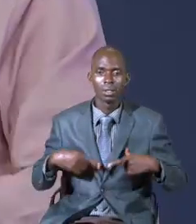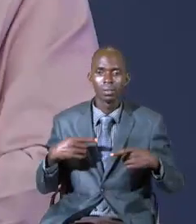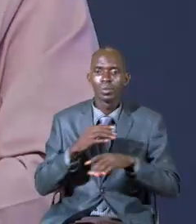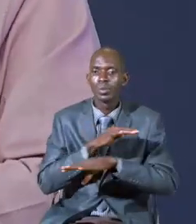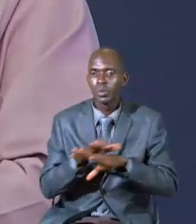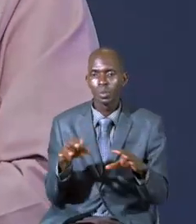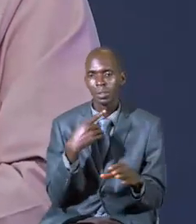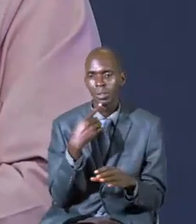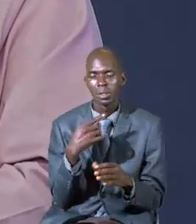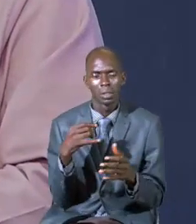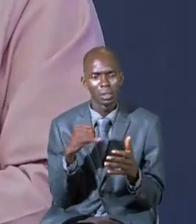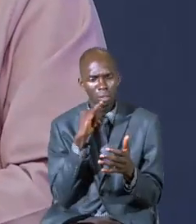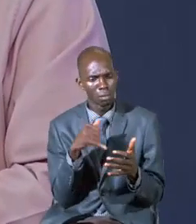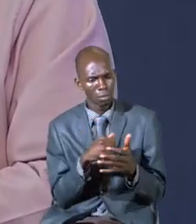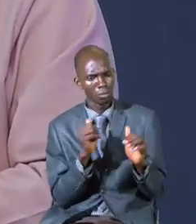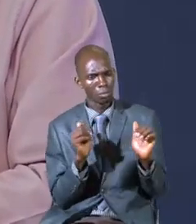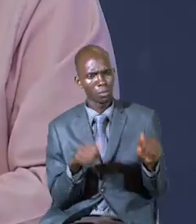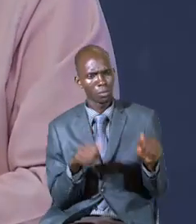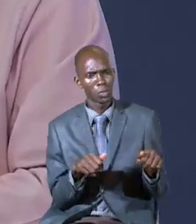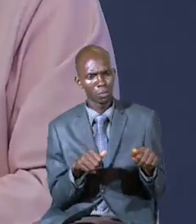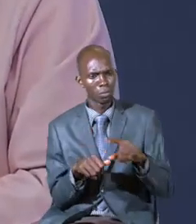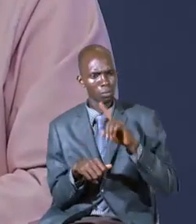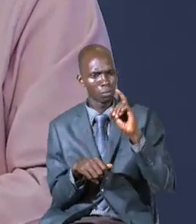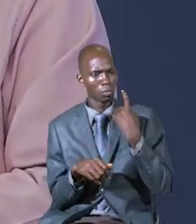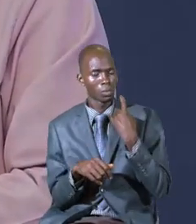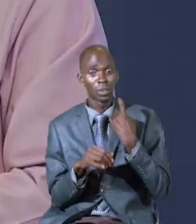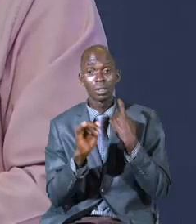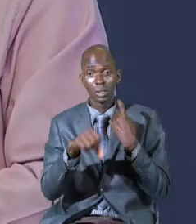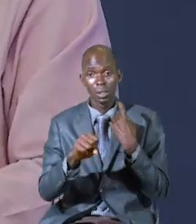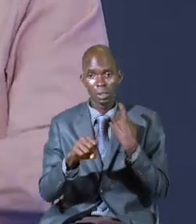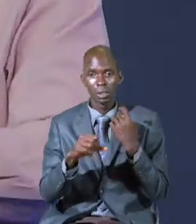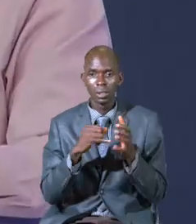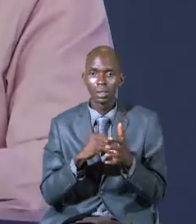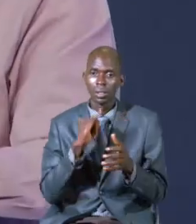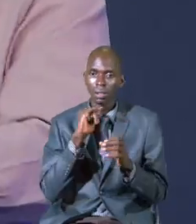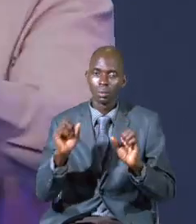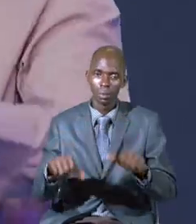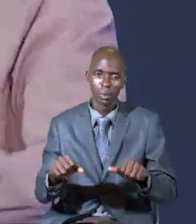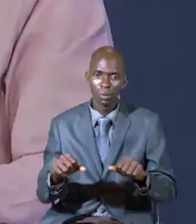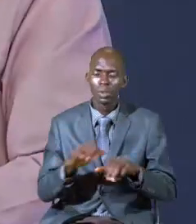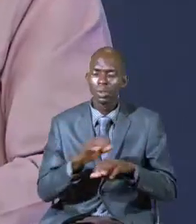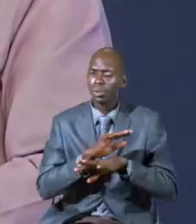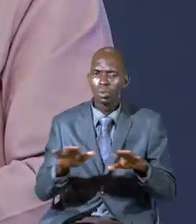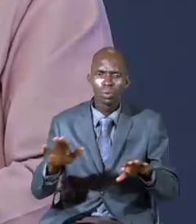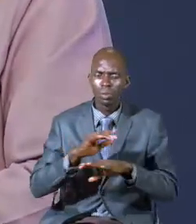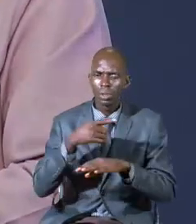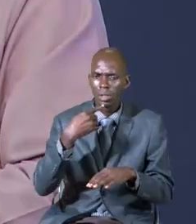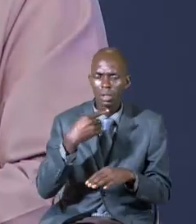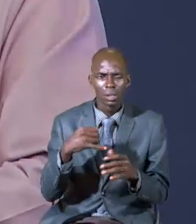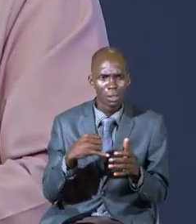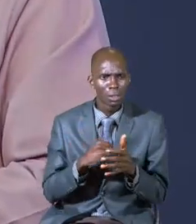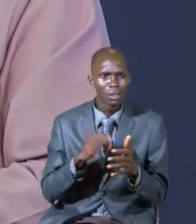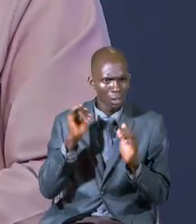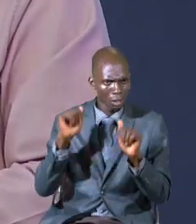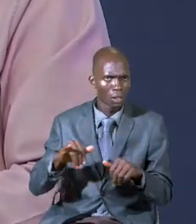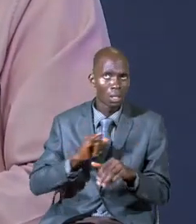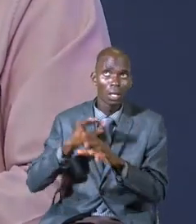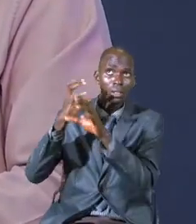that possible? It's possible. Don't say, is that achievable? It